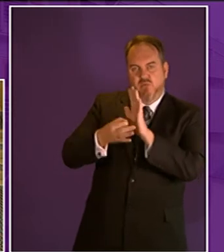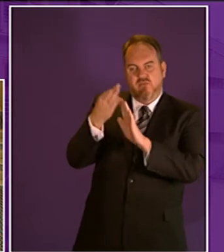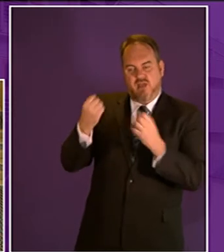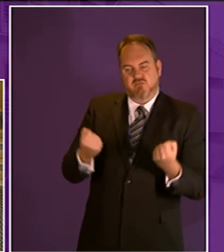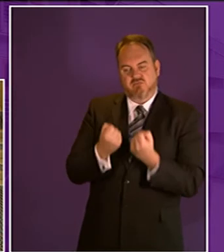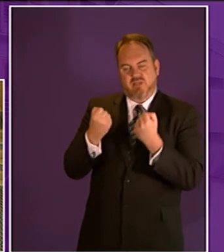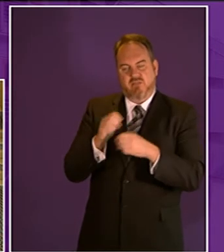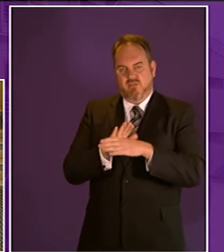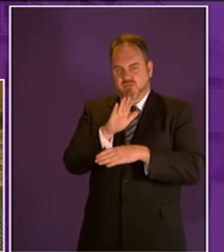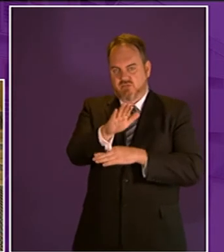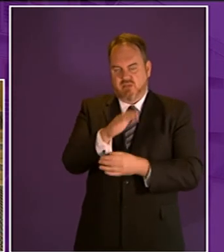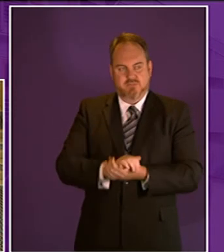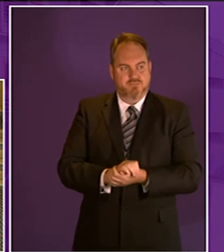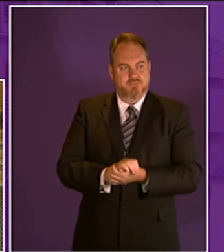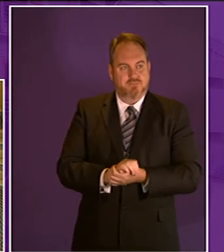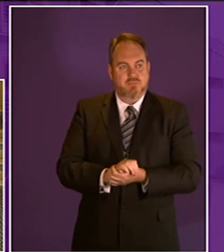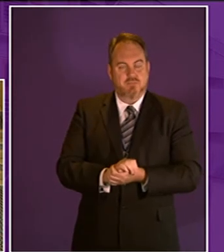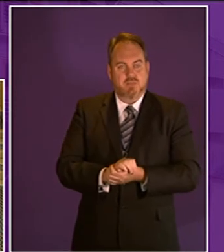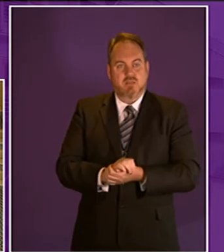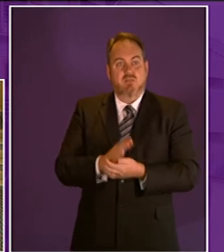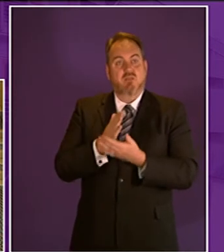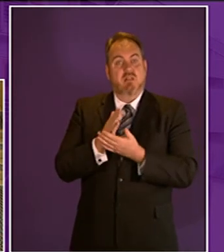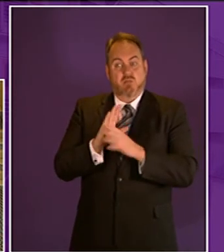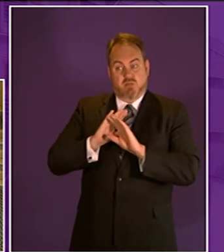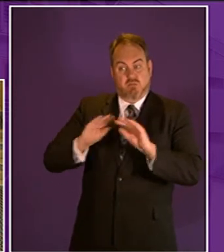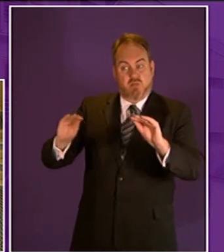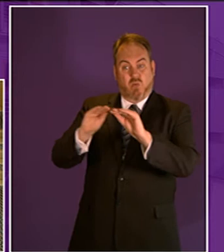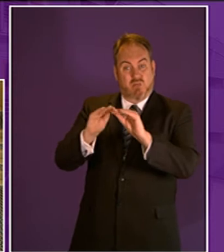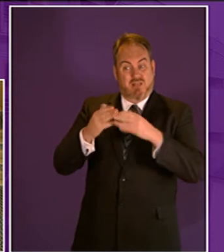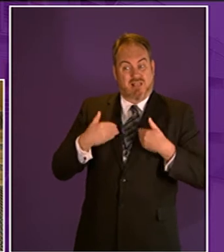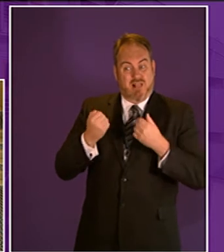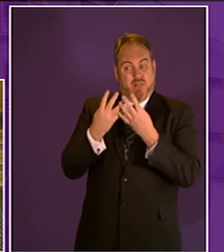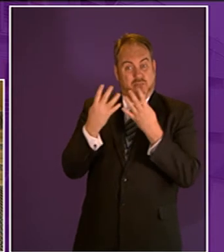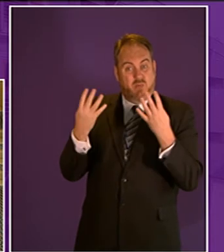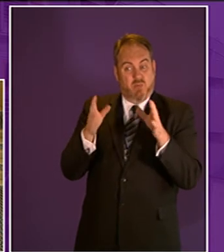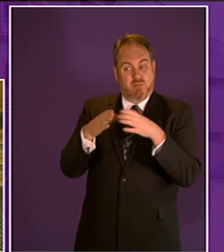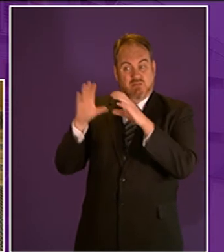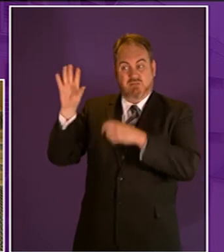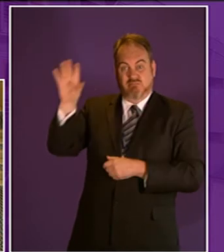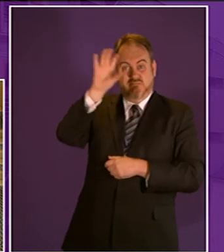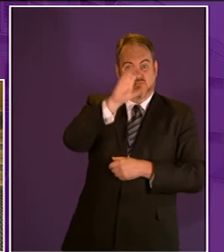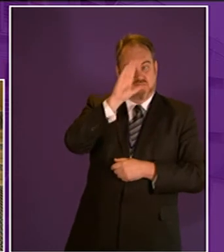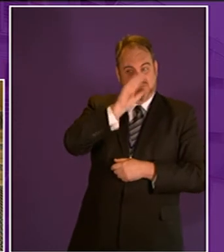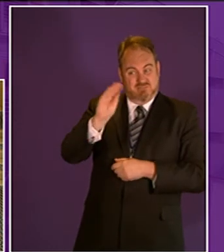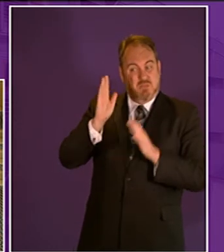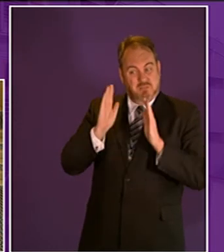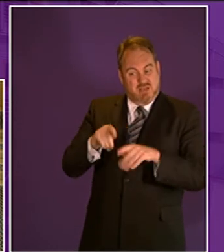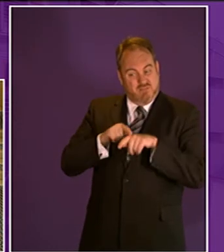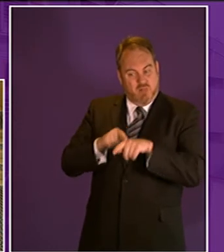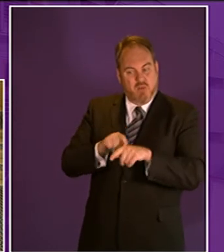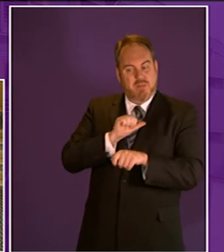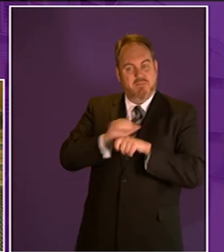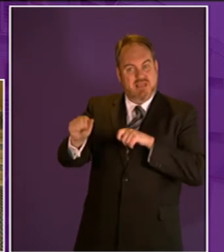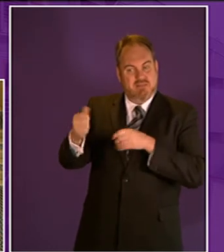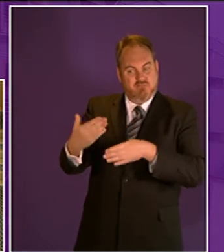planning. As I said, we did write to all boards back in February, reminding them of the need to implement best practice and to